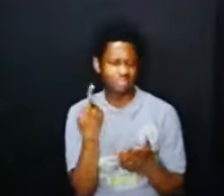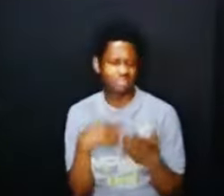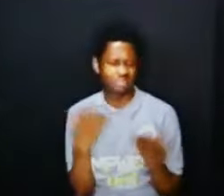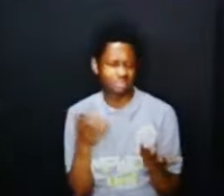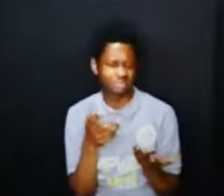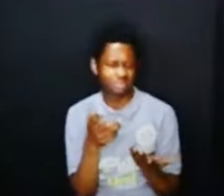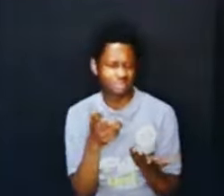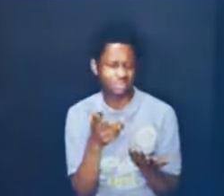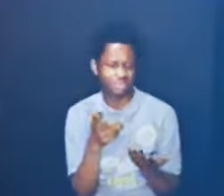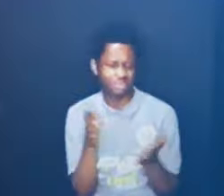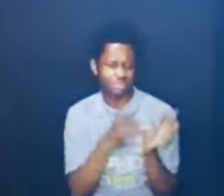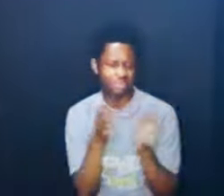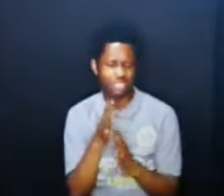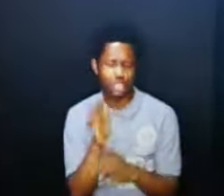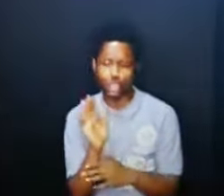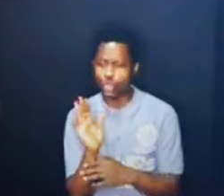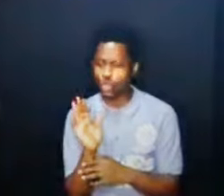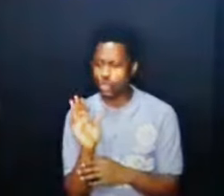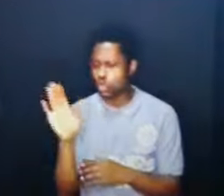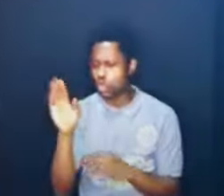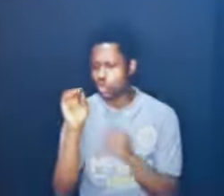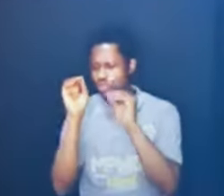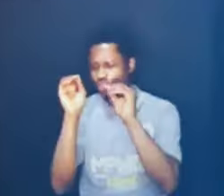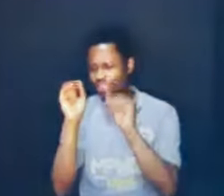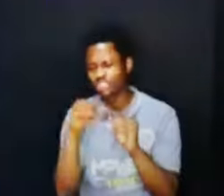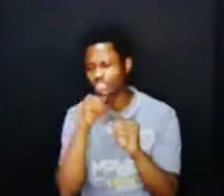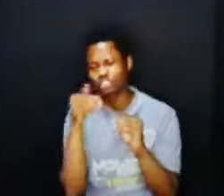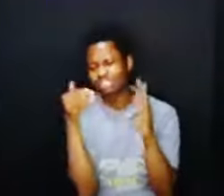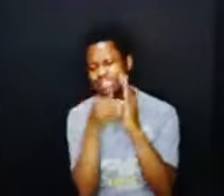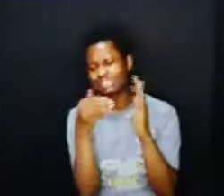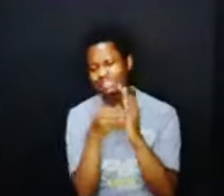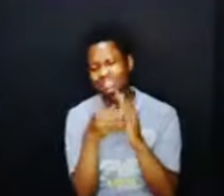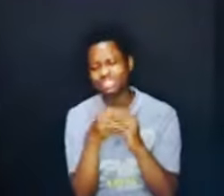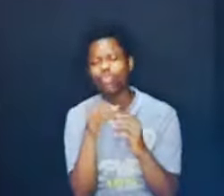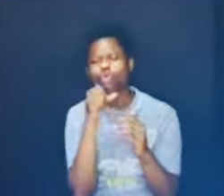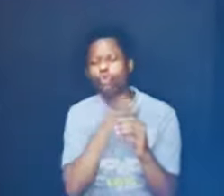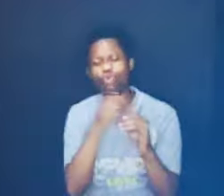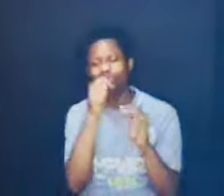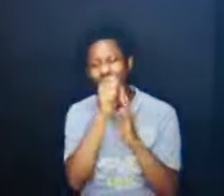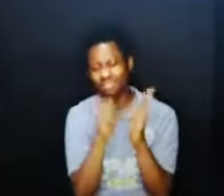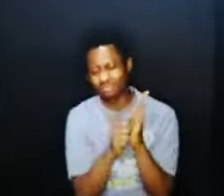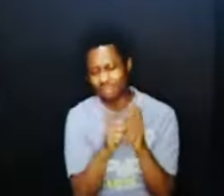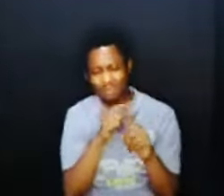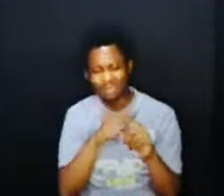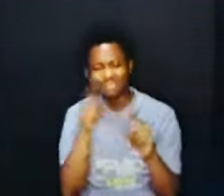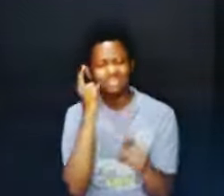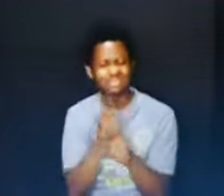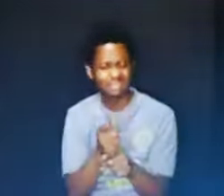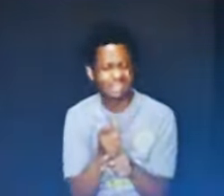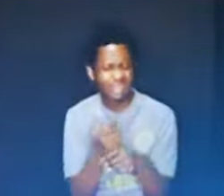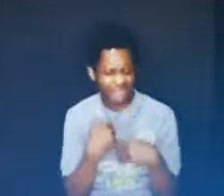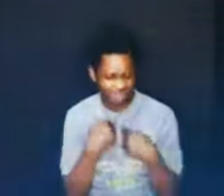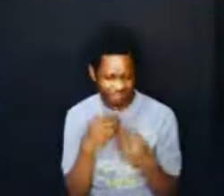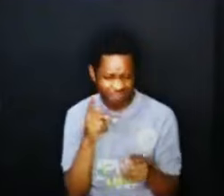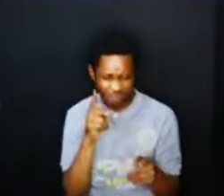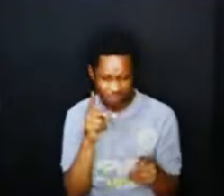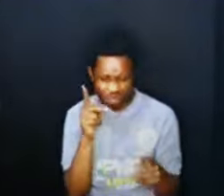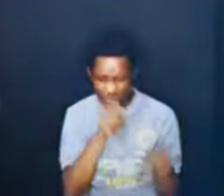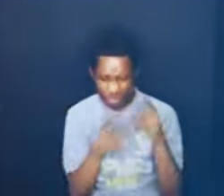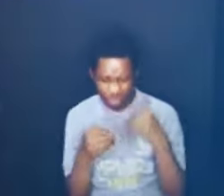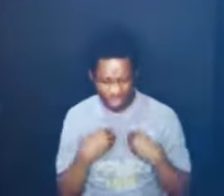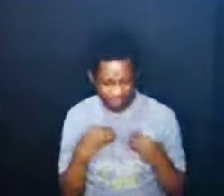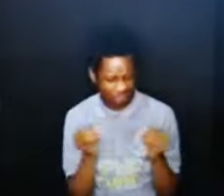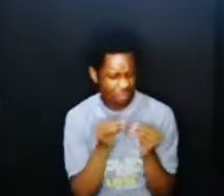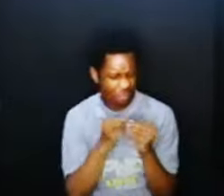teachings was not against the Old Testament, but to just clear the misunderstandings that people have concerning the